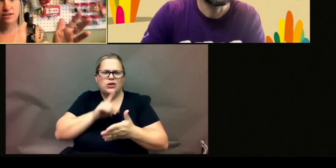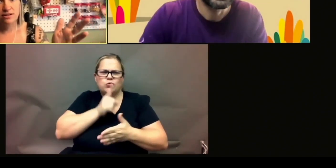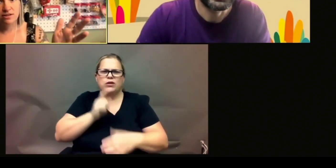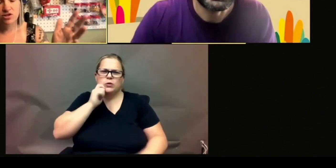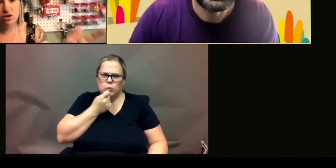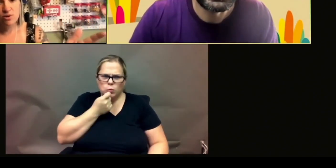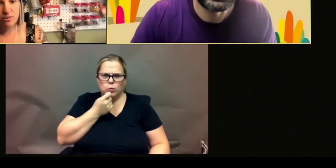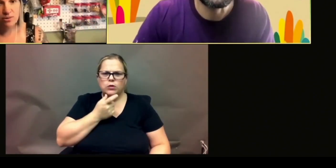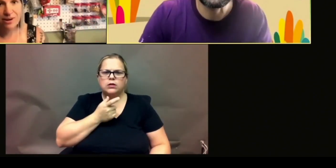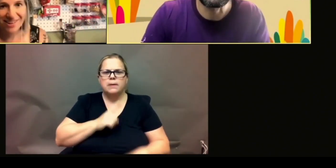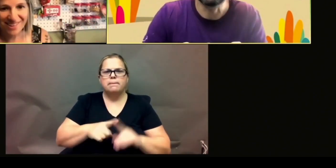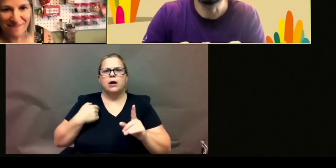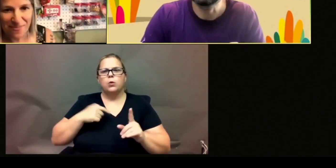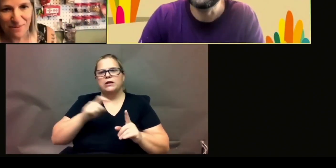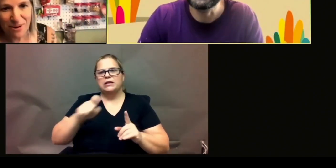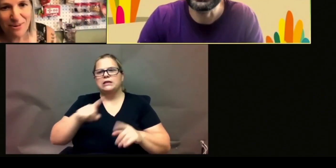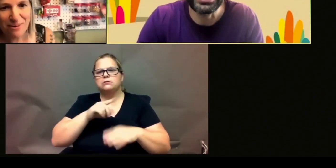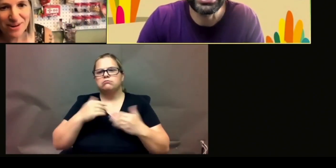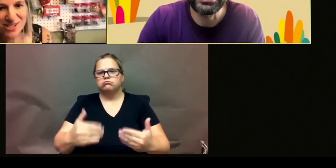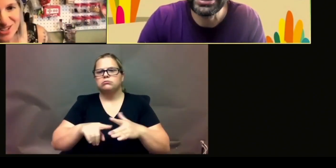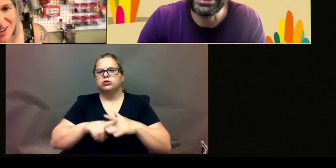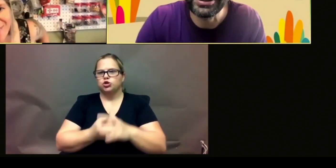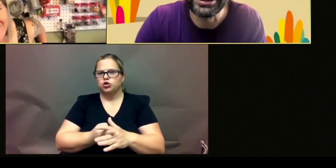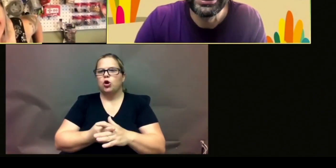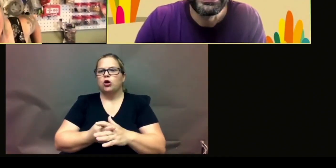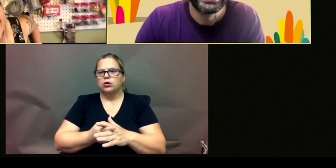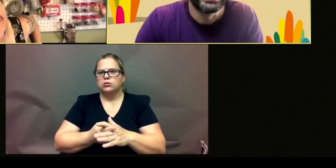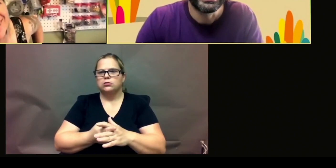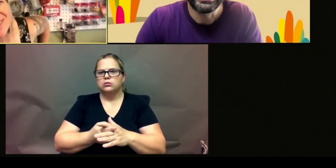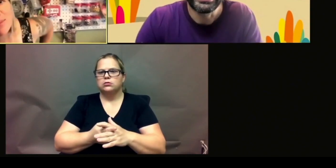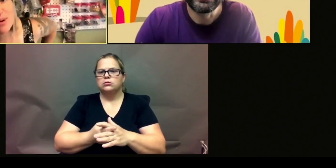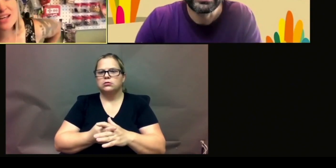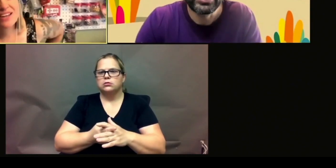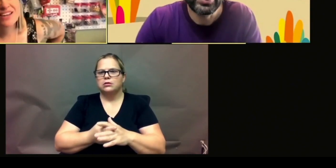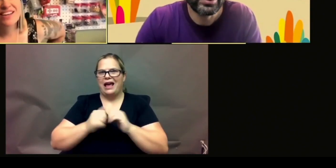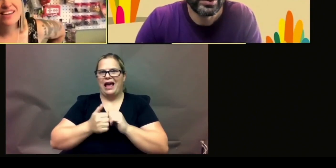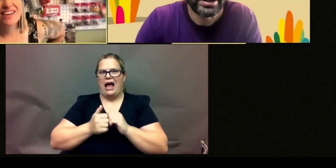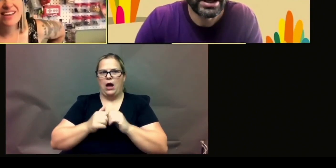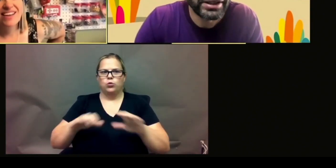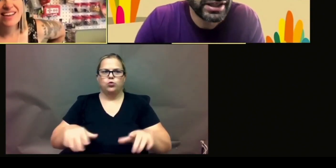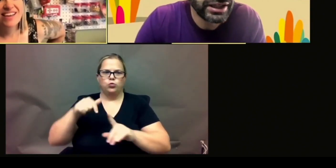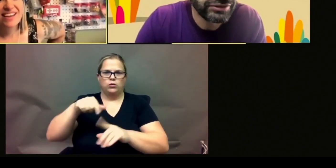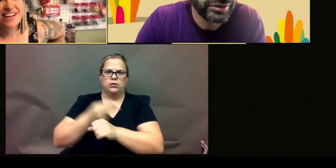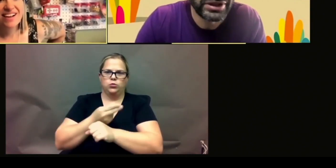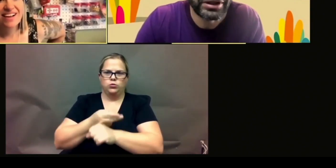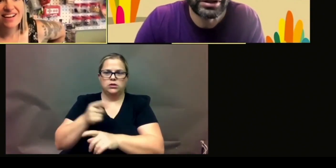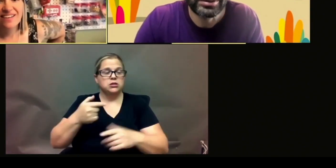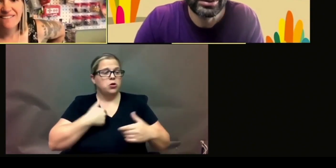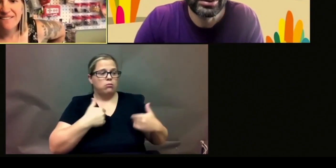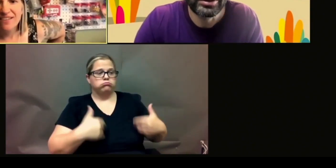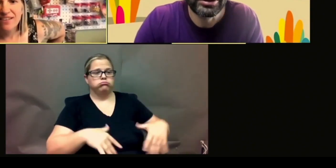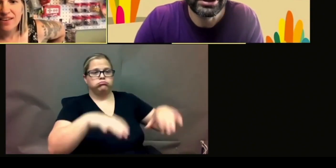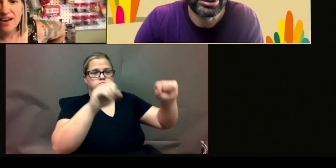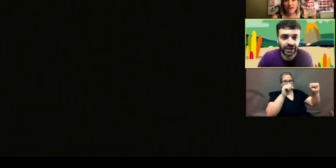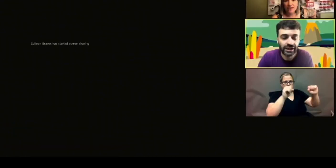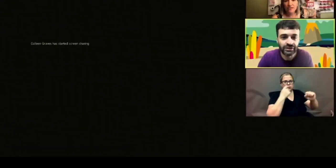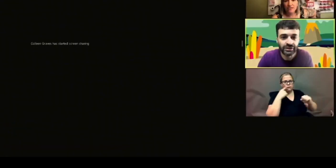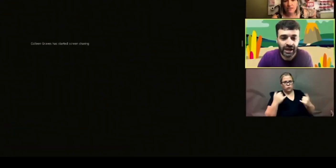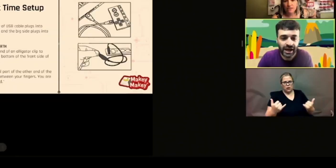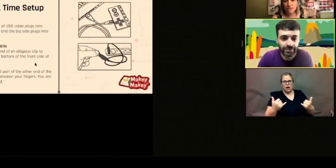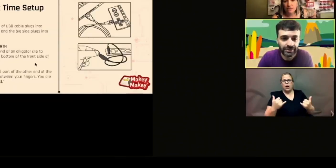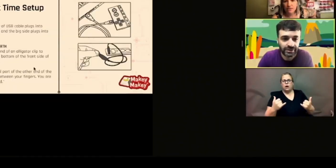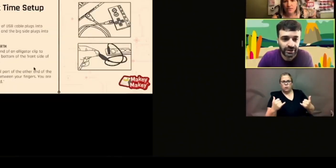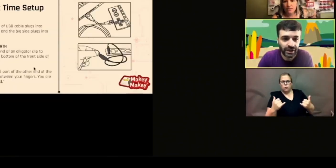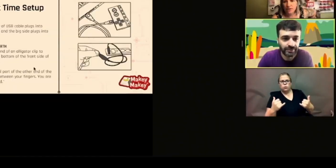actually Let's get to showing the scratch part. This is the what we scratch want to portion after all. show. But So why don't I take it from here for a little yeah, bit and